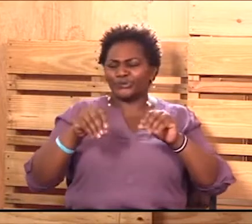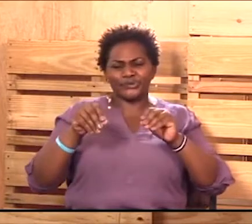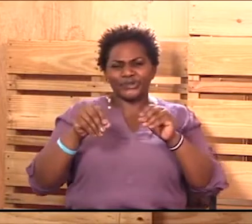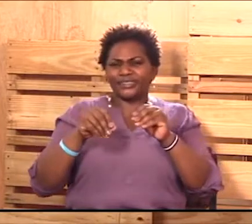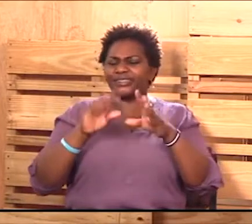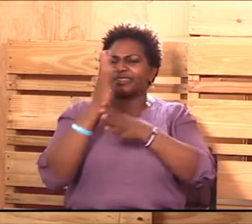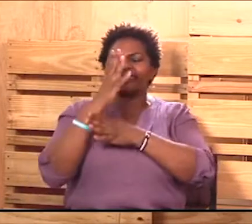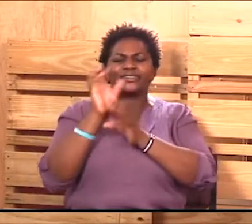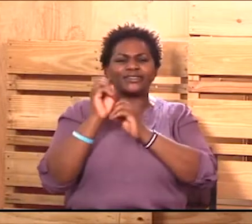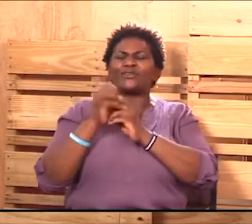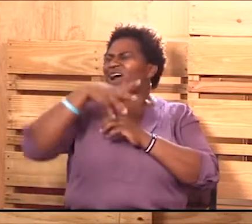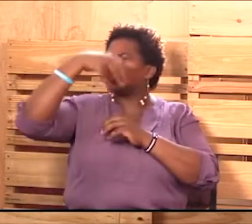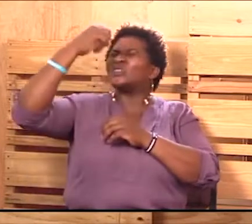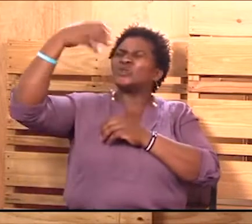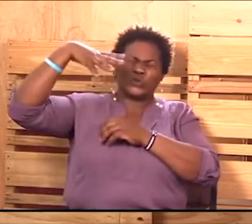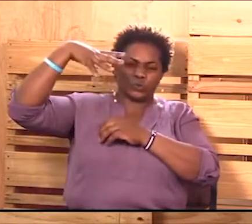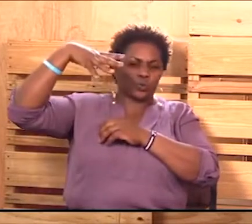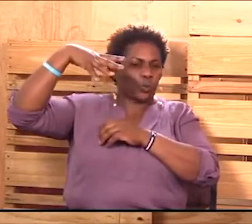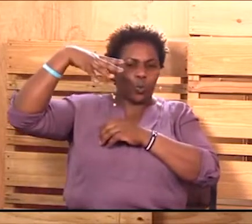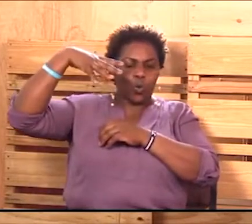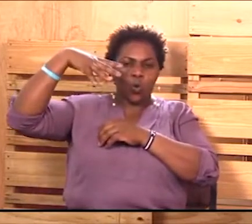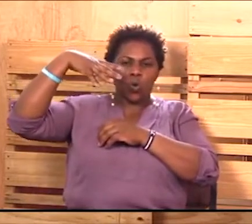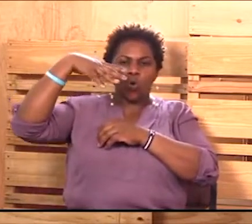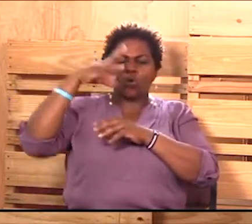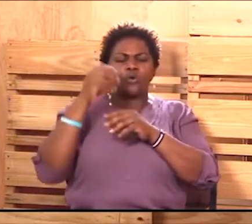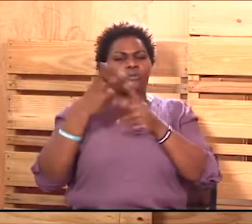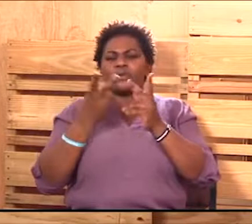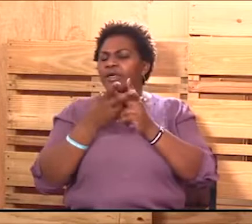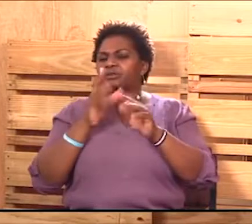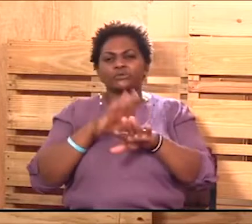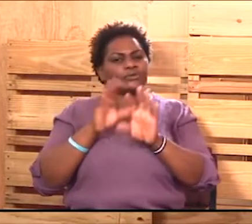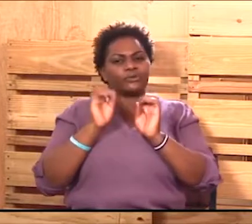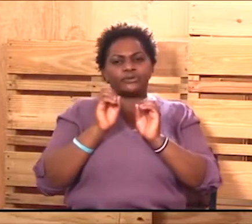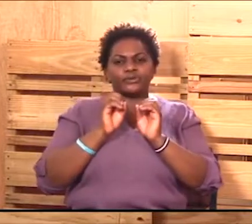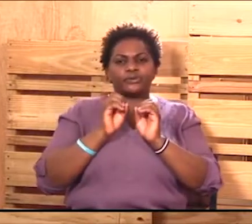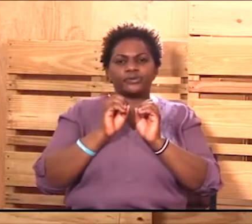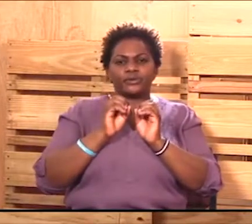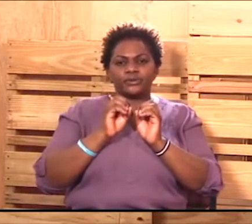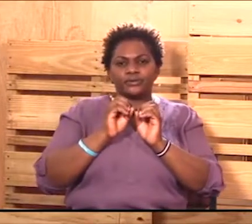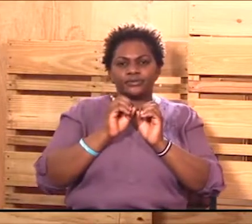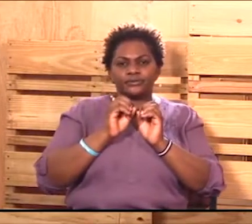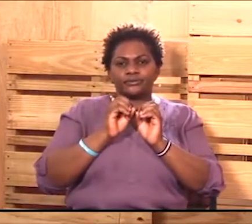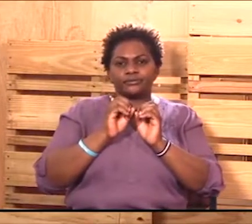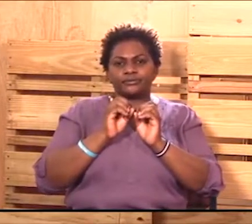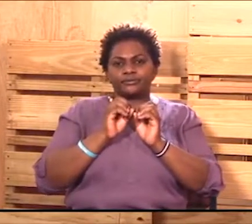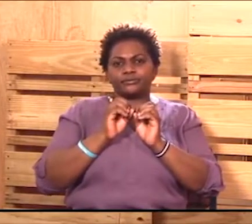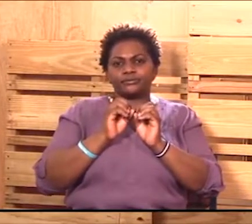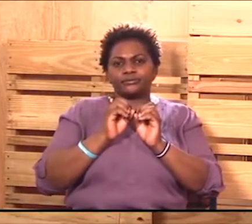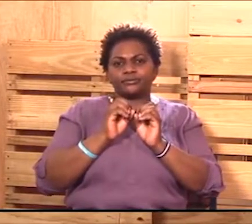no trees, no grass. You know, not a place that you want to go and lie or shield yourself